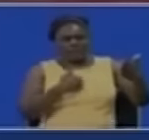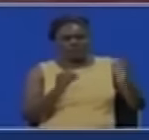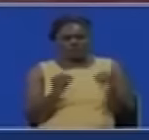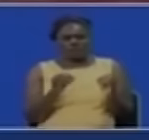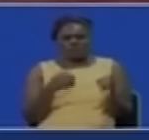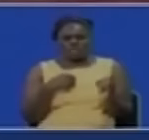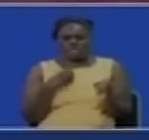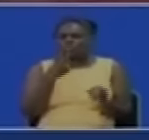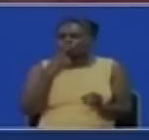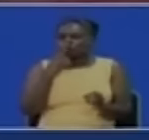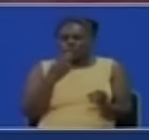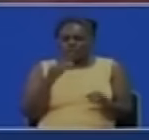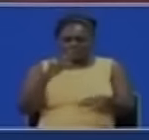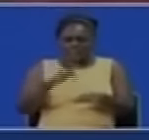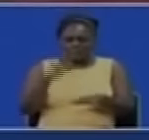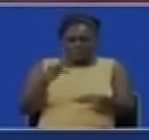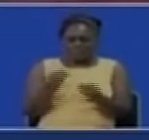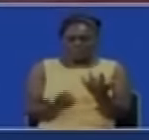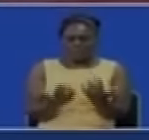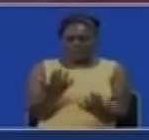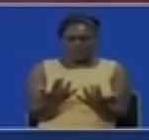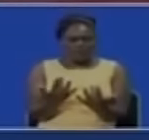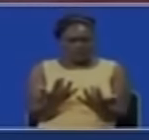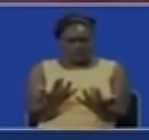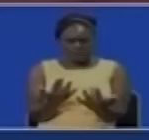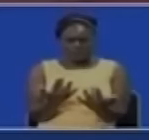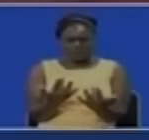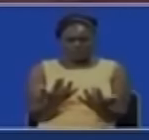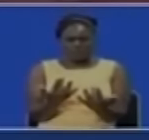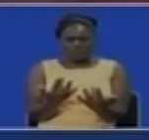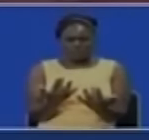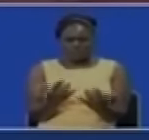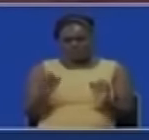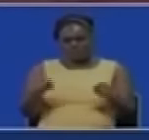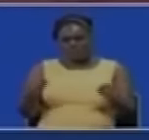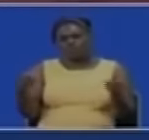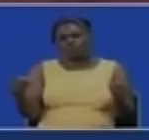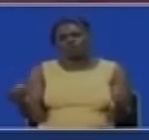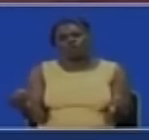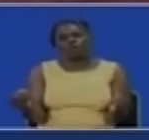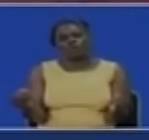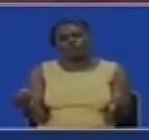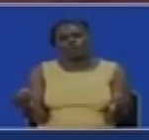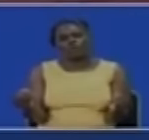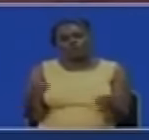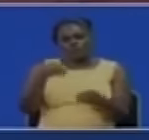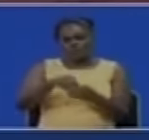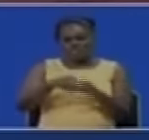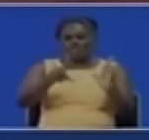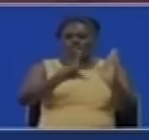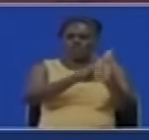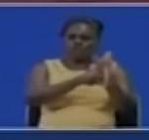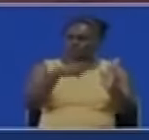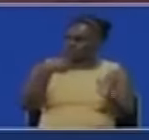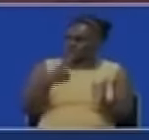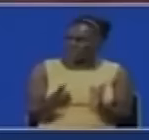burned and so on. And that is really something that can be dealt with within this law again, to say